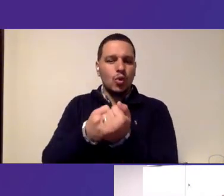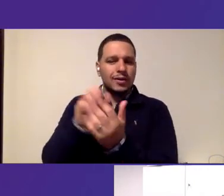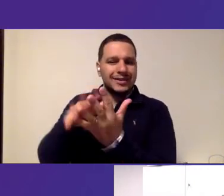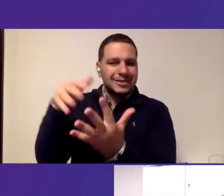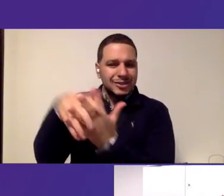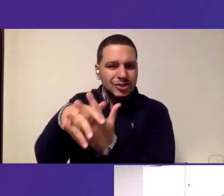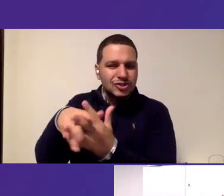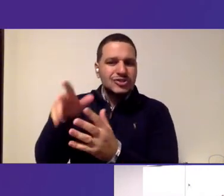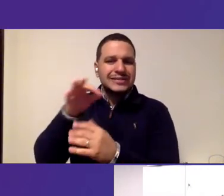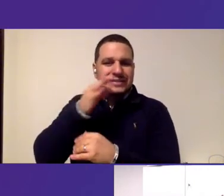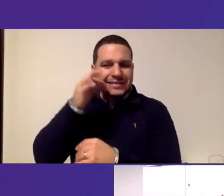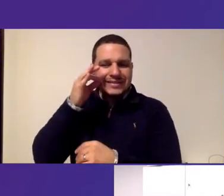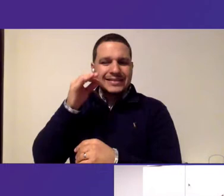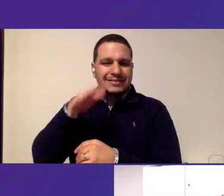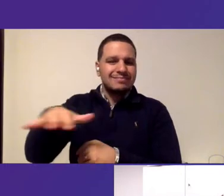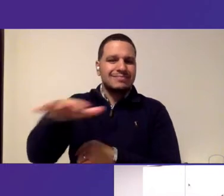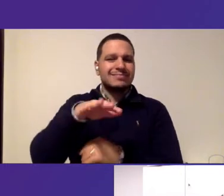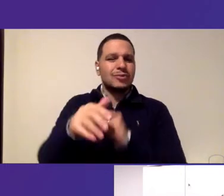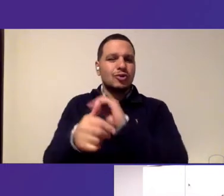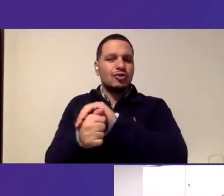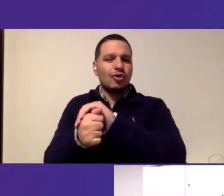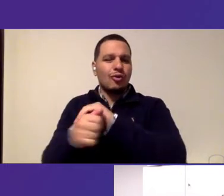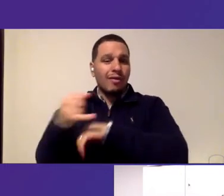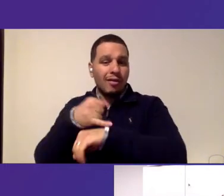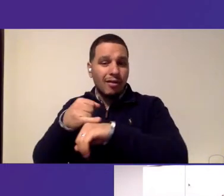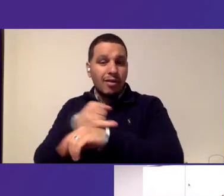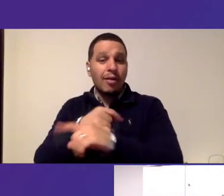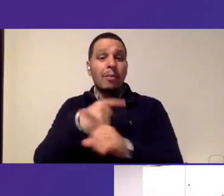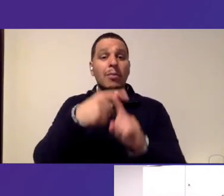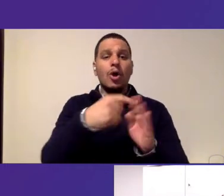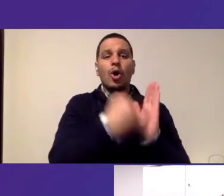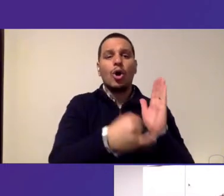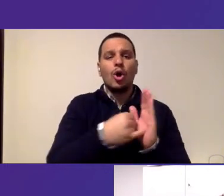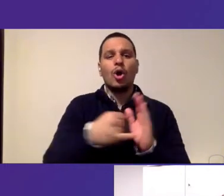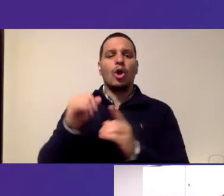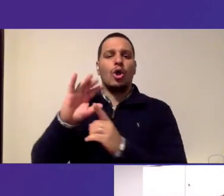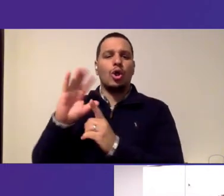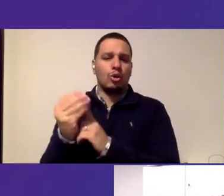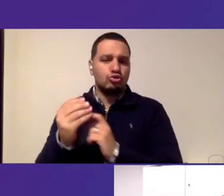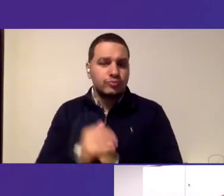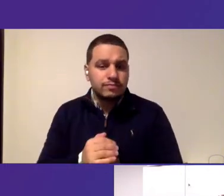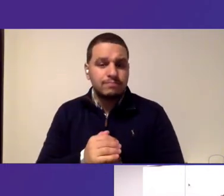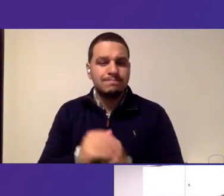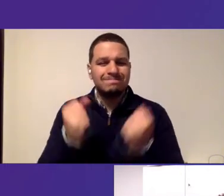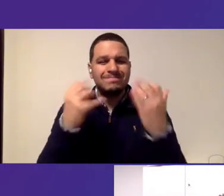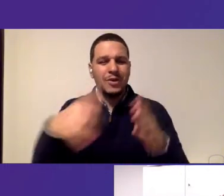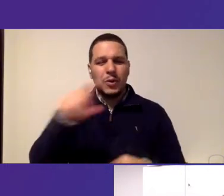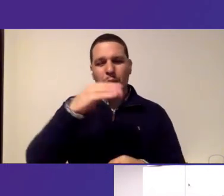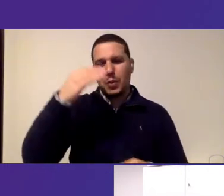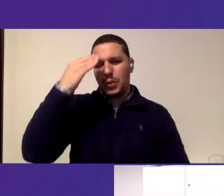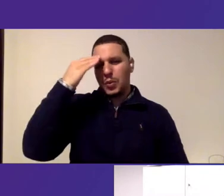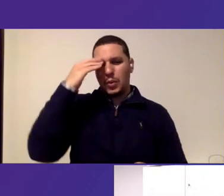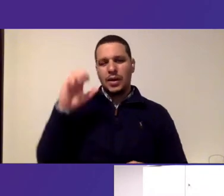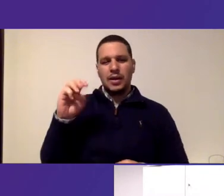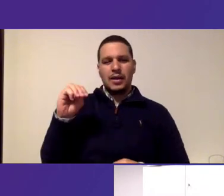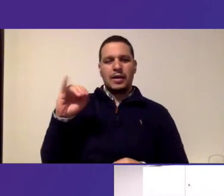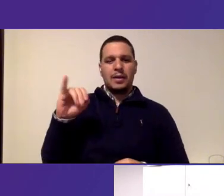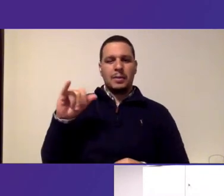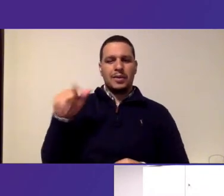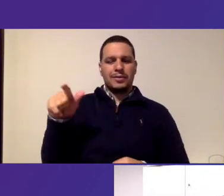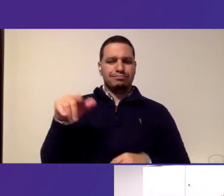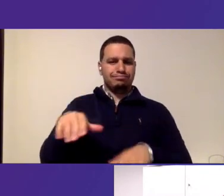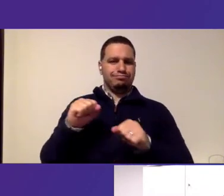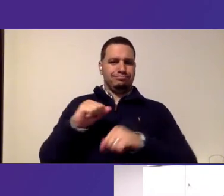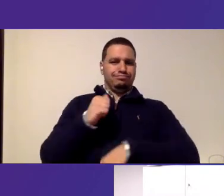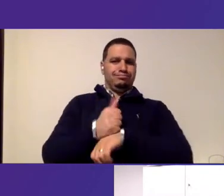Indian peoples across Turtle Island and in arts and culture. As many of you know, Emily has been leading efforts to demand